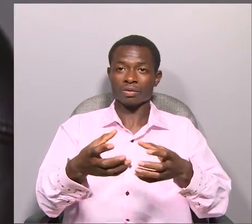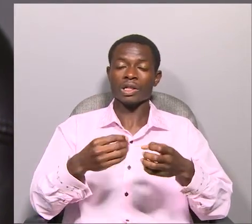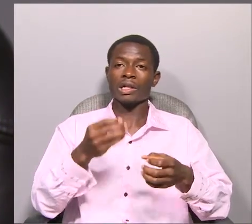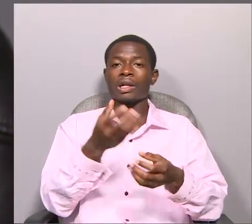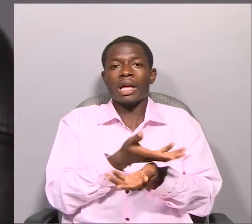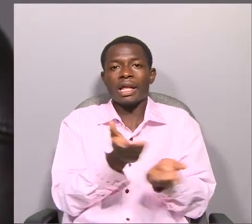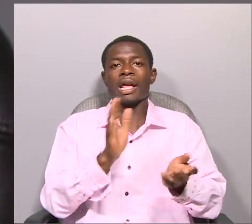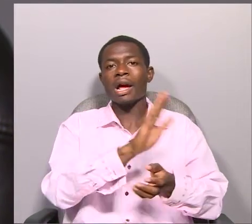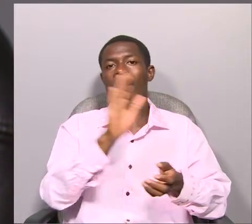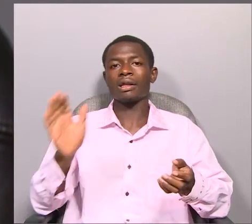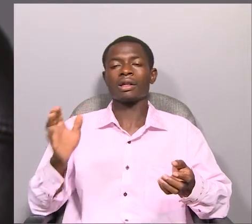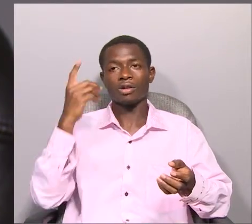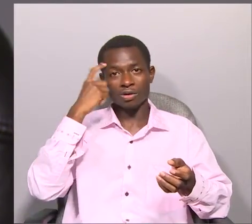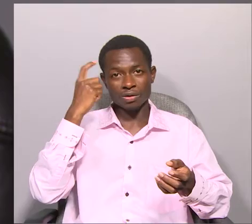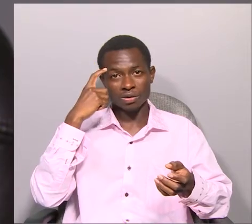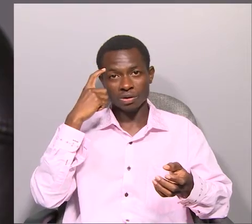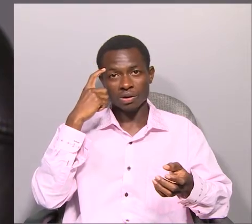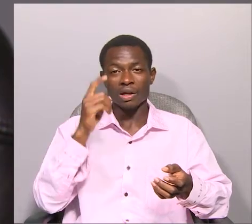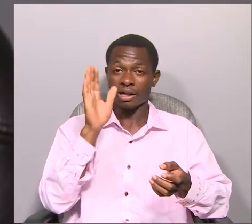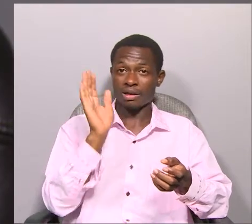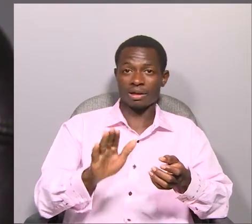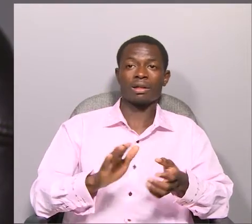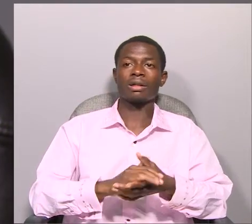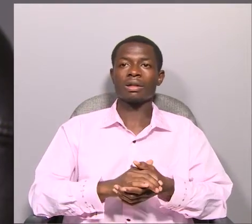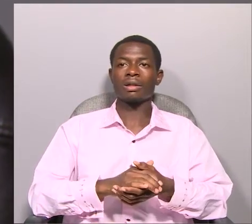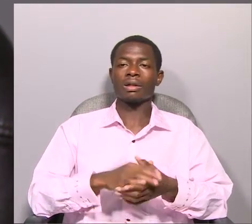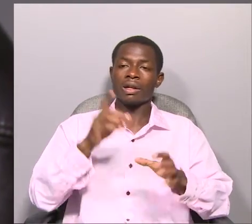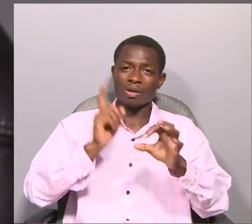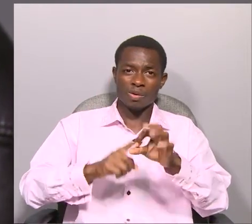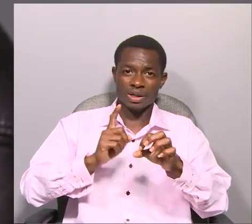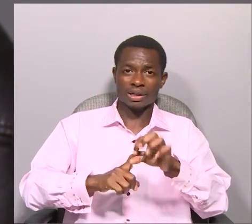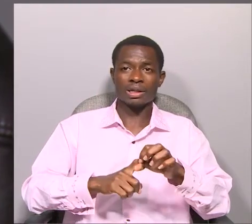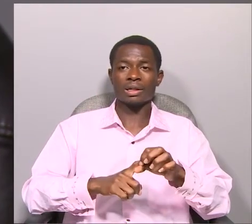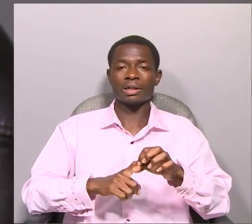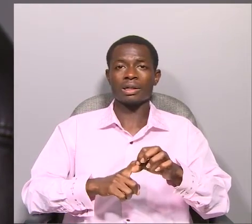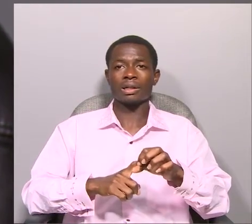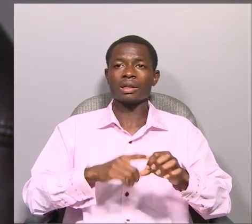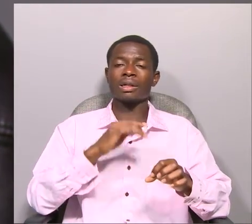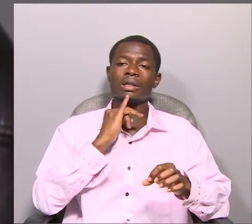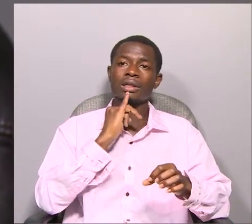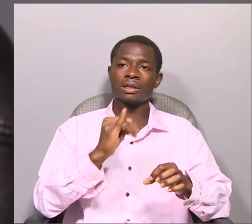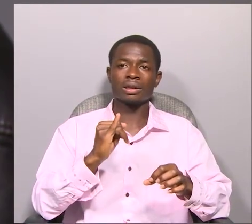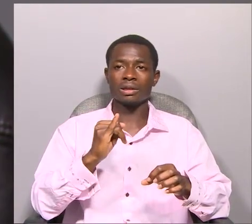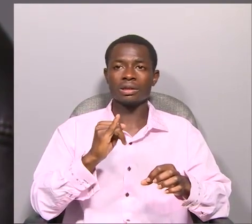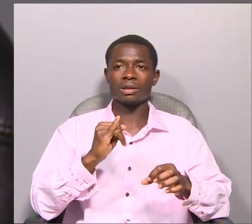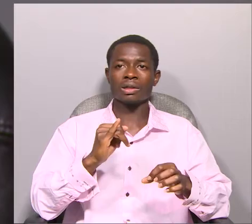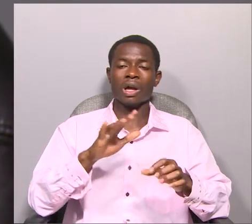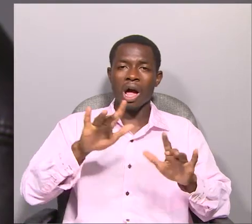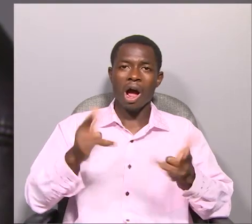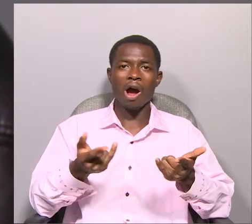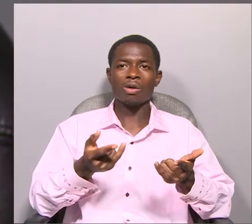they are together. But the majority of them are in the area of extractive industries, the